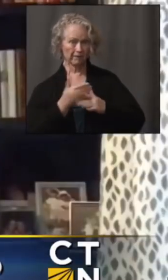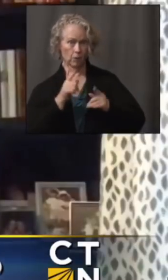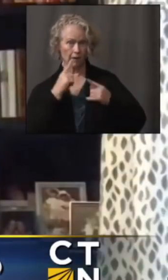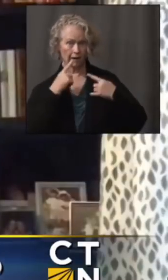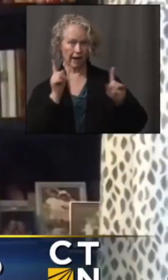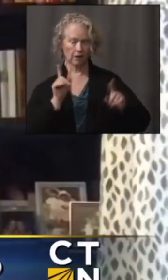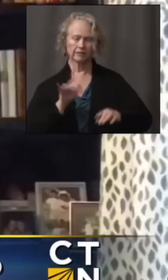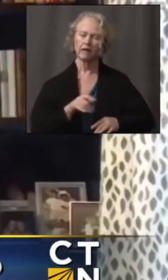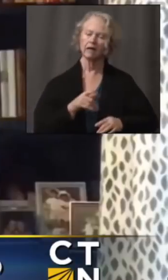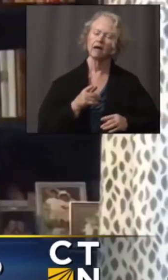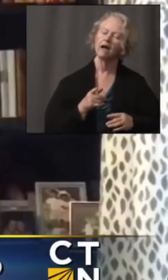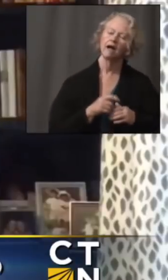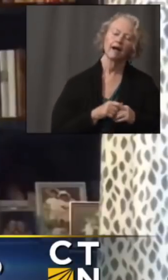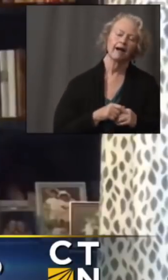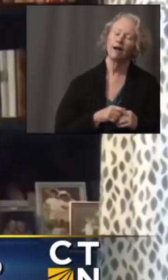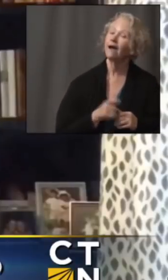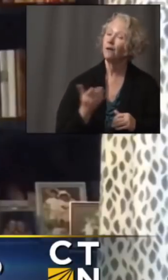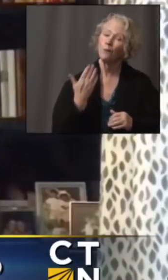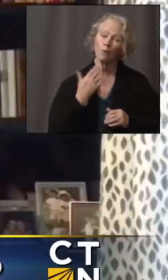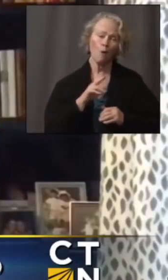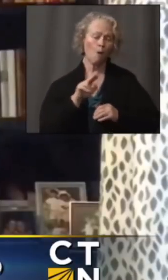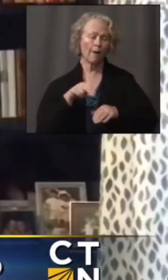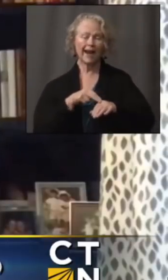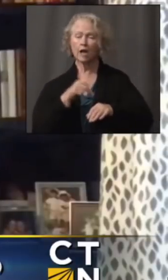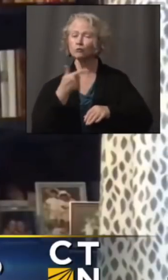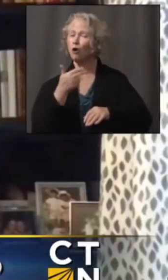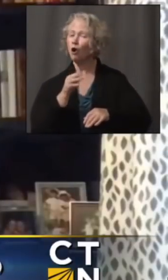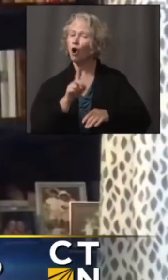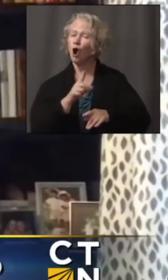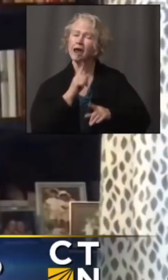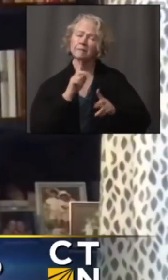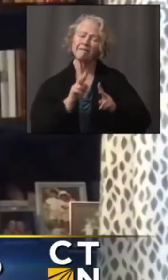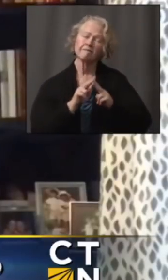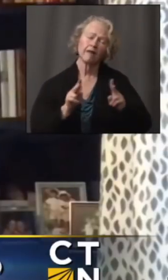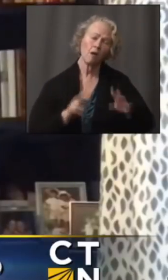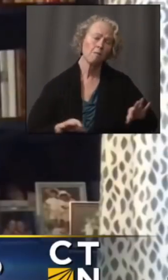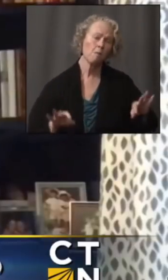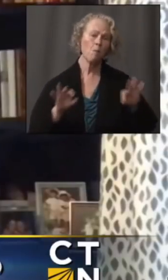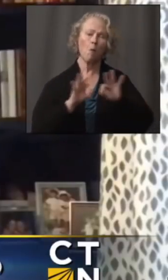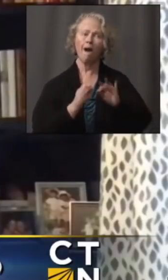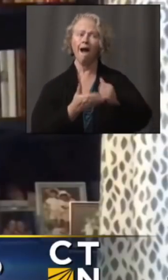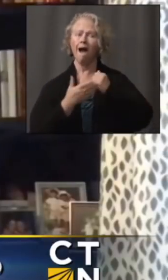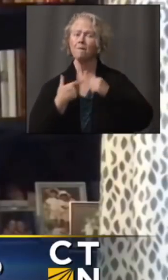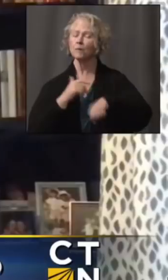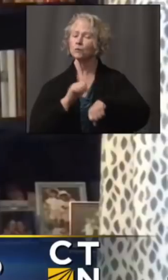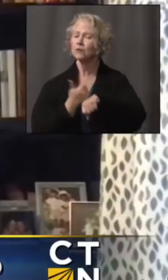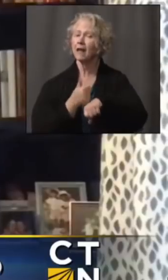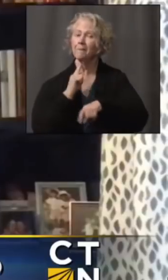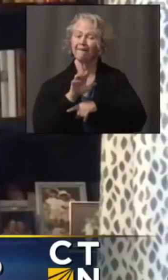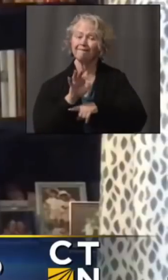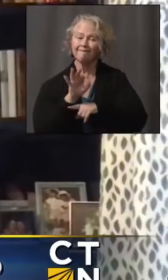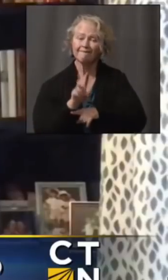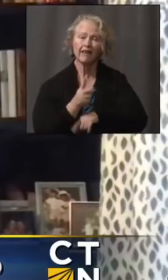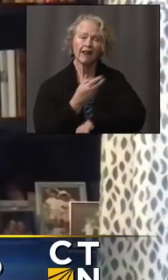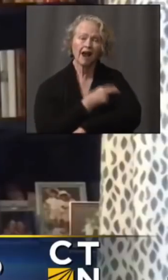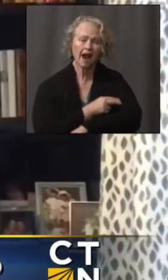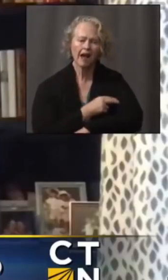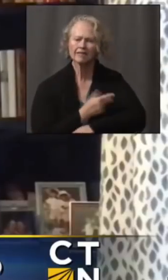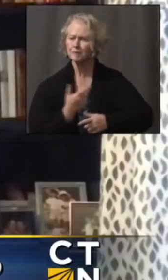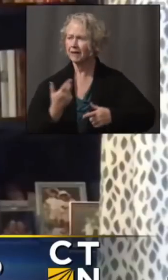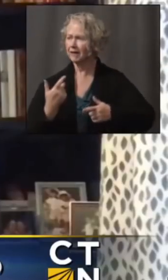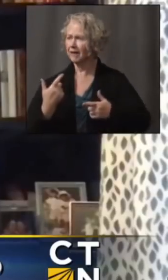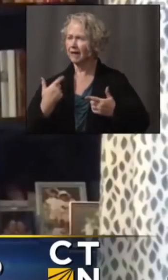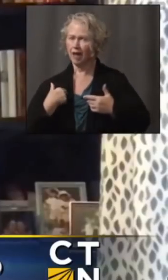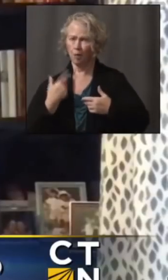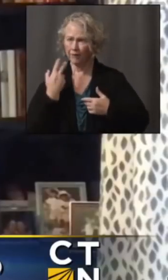have been absolutely vital. You know what they've done in terms of track and trace. You know what they've done in terms of field hospitals. We're ramping up again in this state